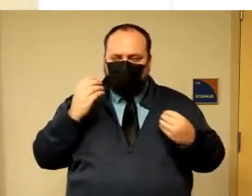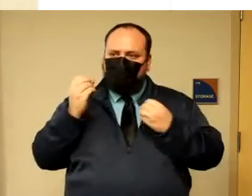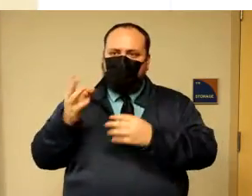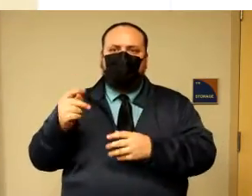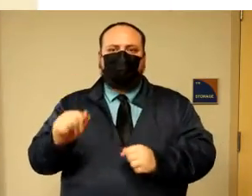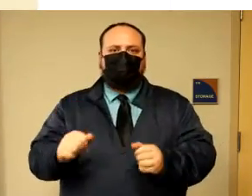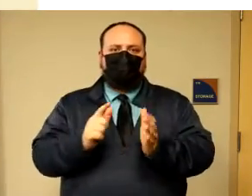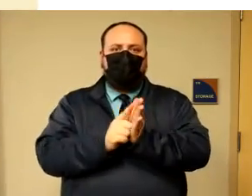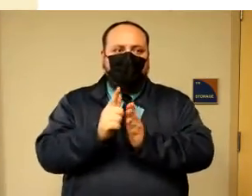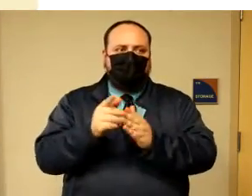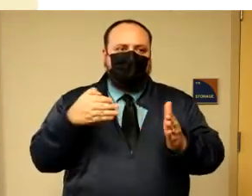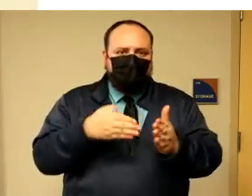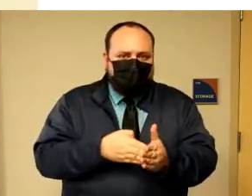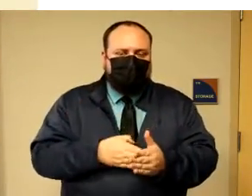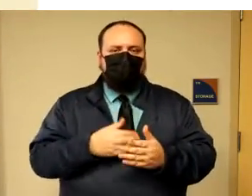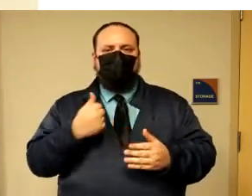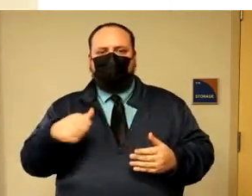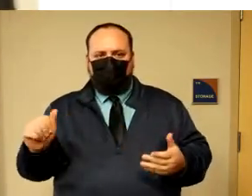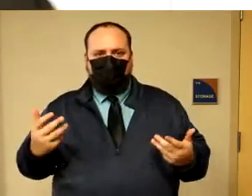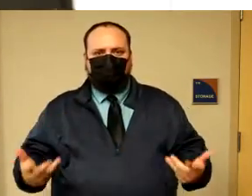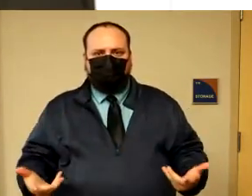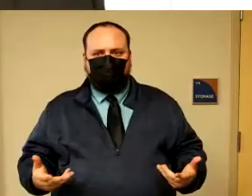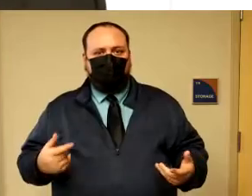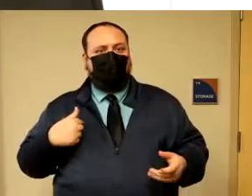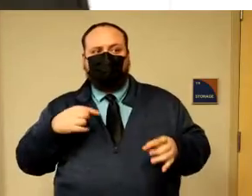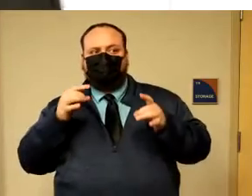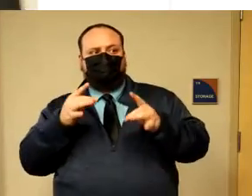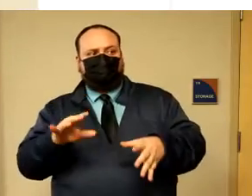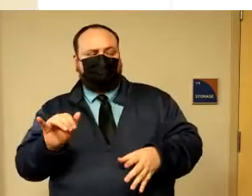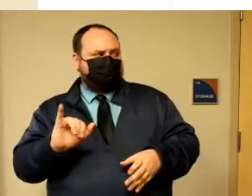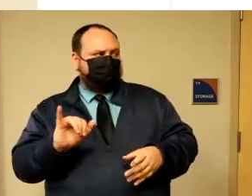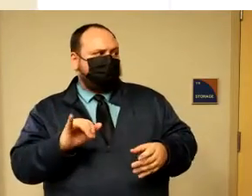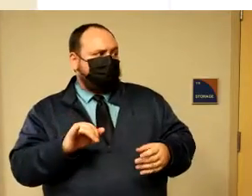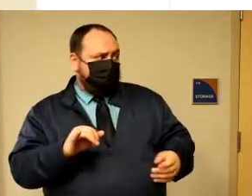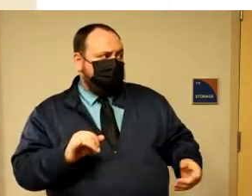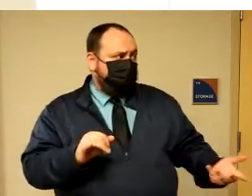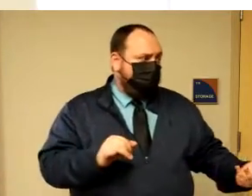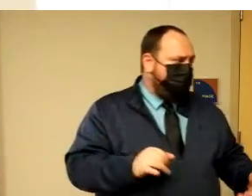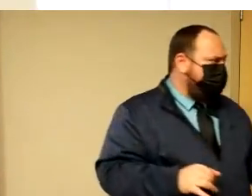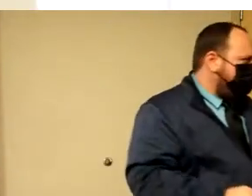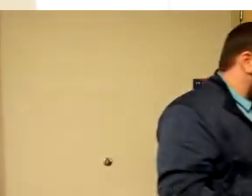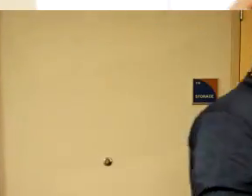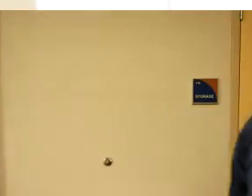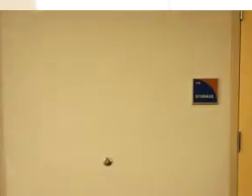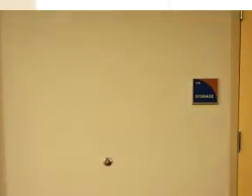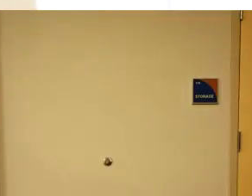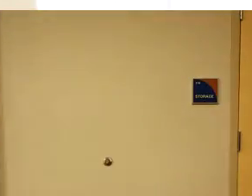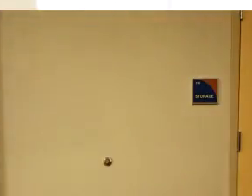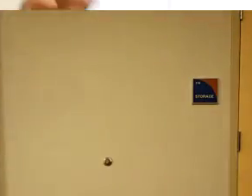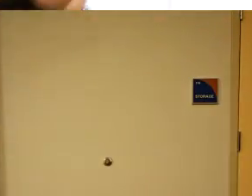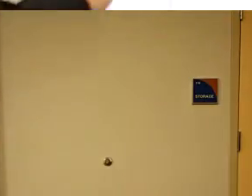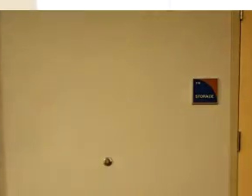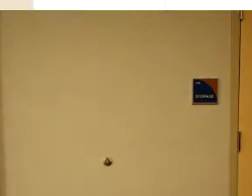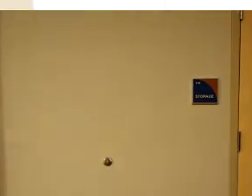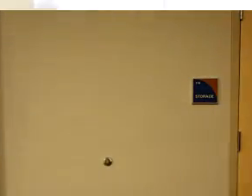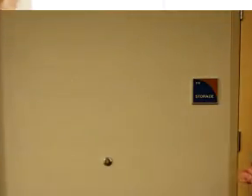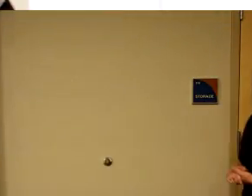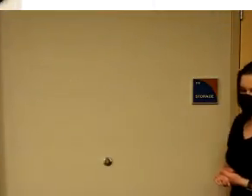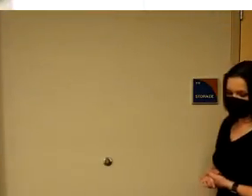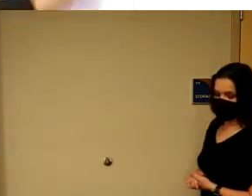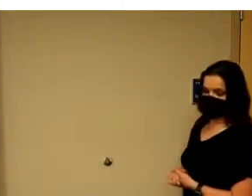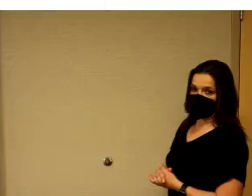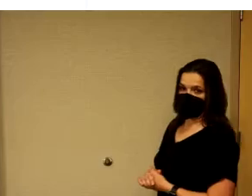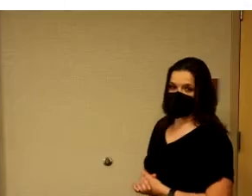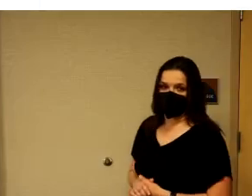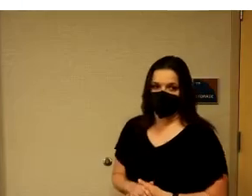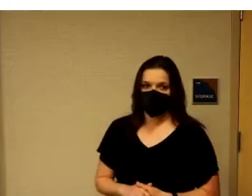there, right? So I hate it too, I assure you. So we didn't want to go there. I was like, no, I